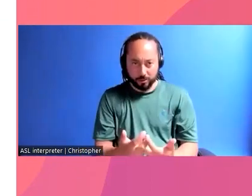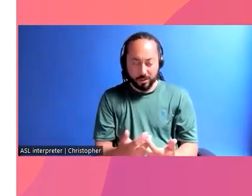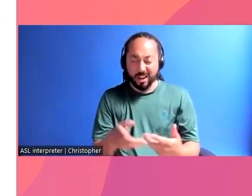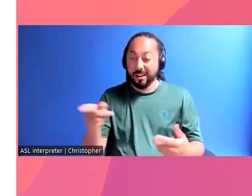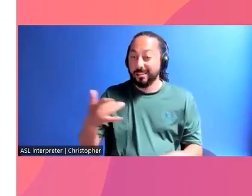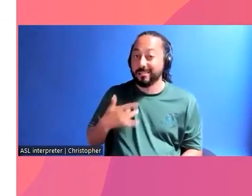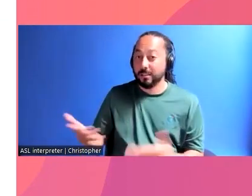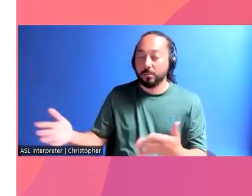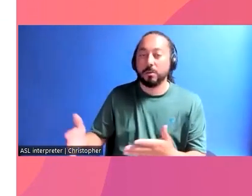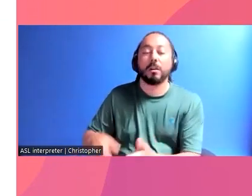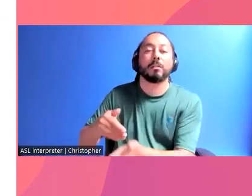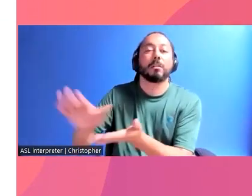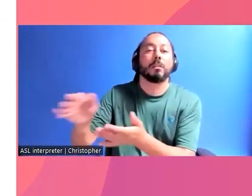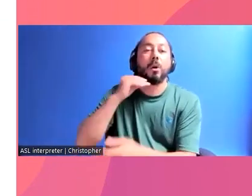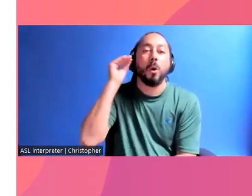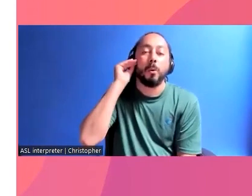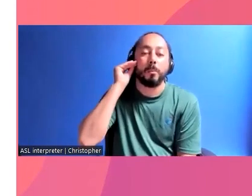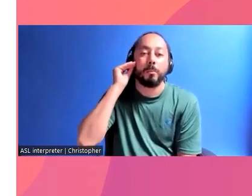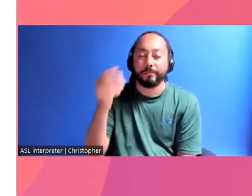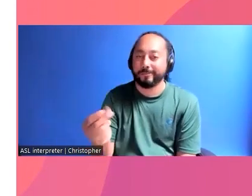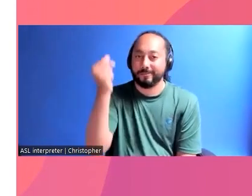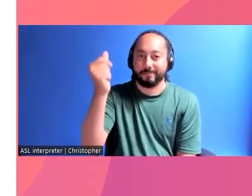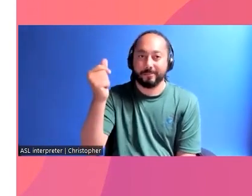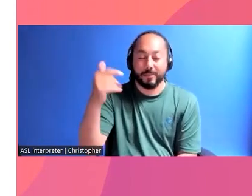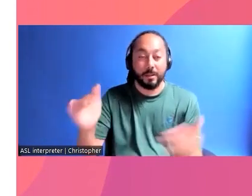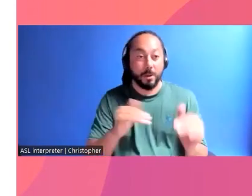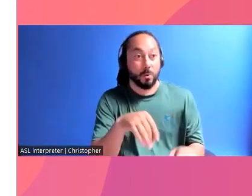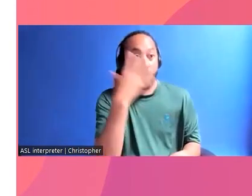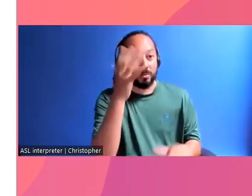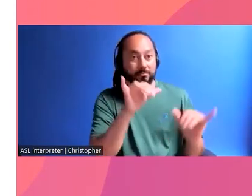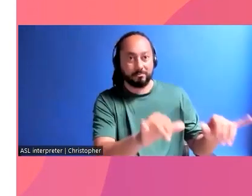be discharged home compared to white patients.